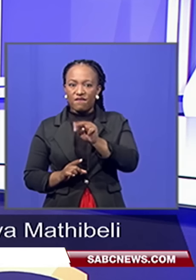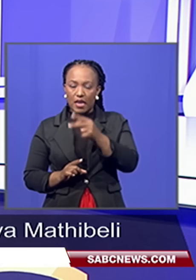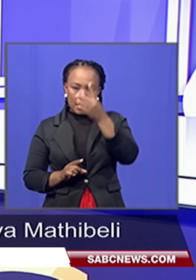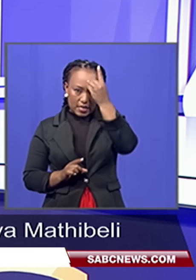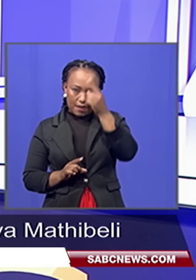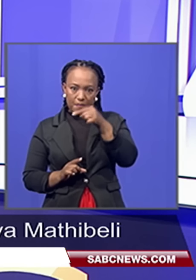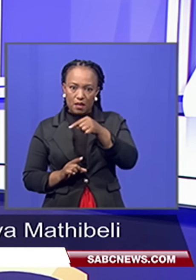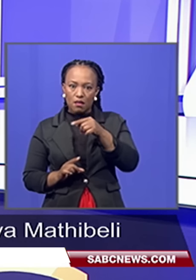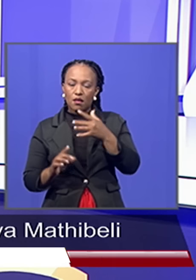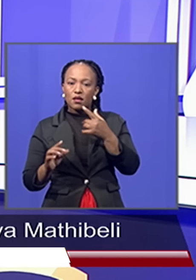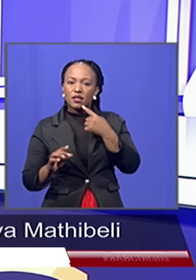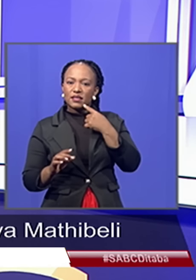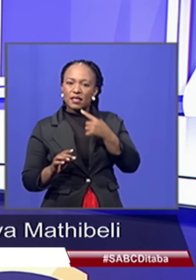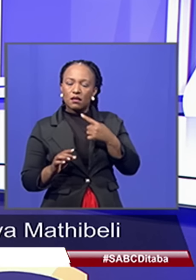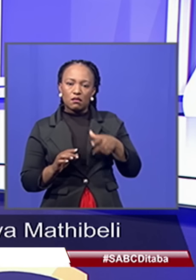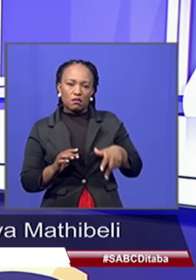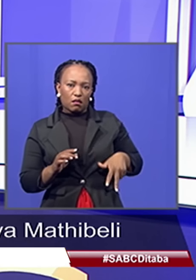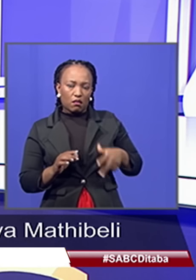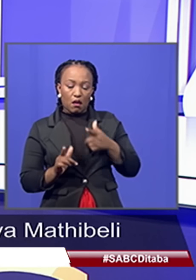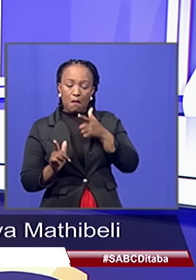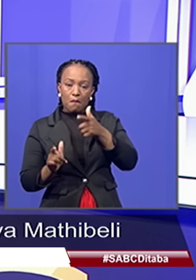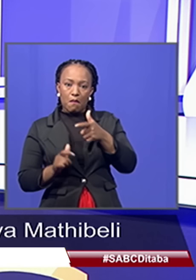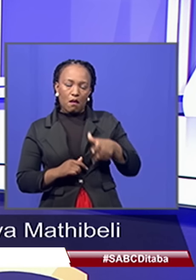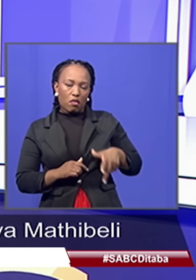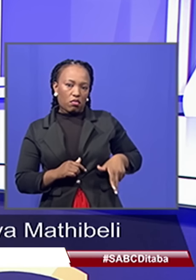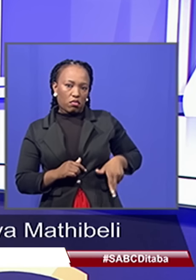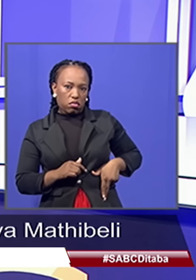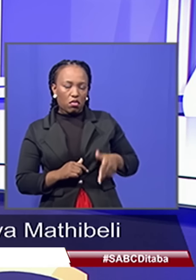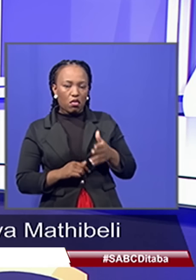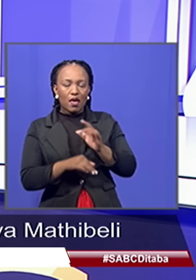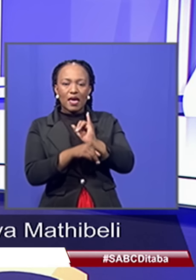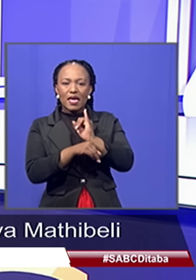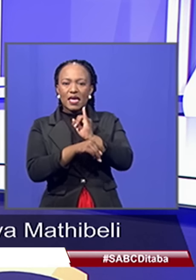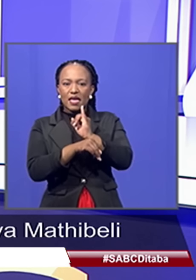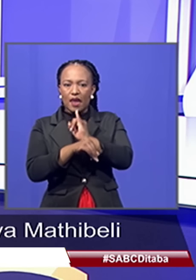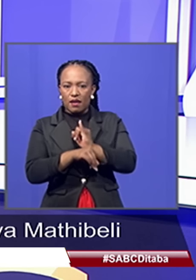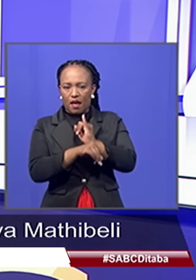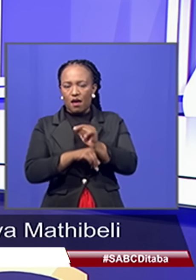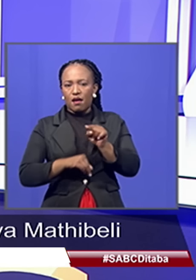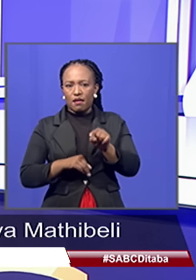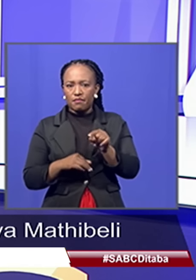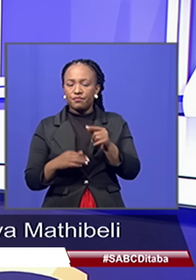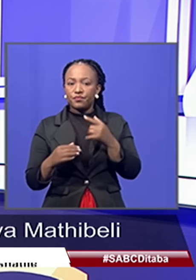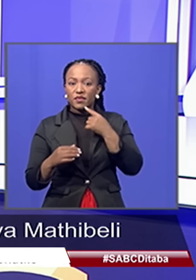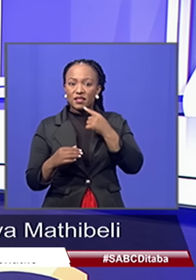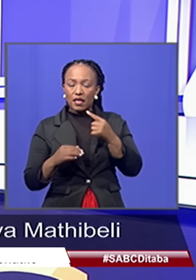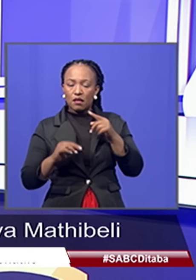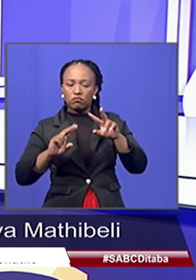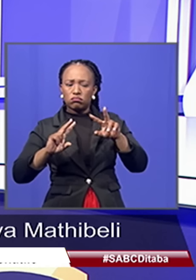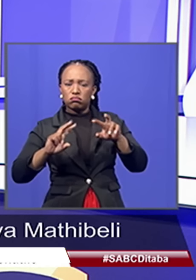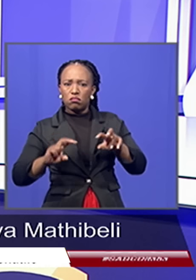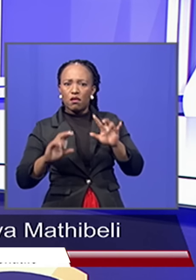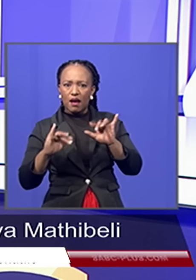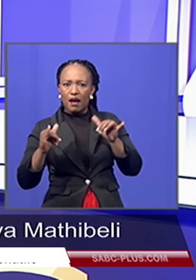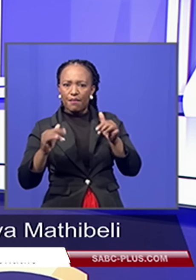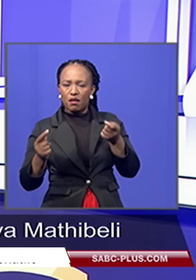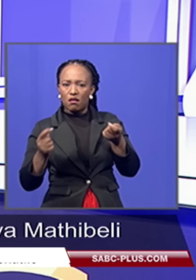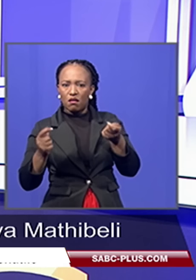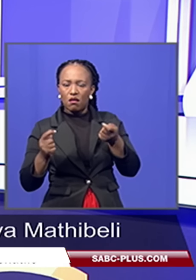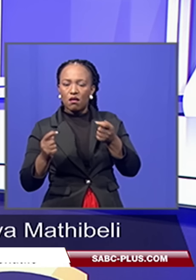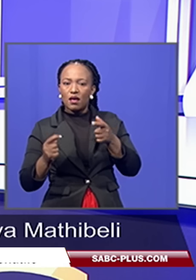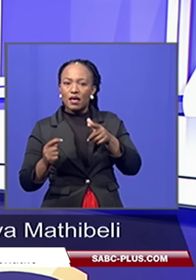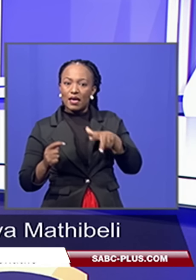laetša gore dibetša di ka tikologong ye kotsi ya Inanda. Bataolo ba re ba gare ka go netefatša mabarebare a khamphani yeo a gore dithunya